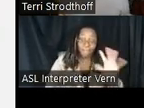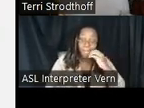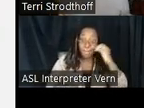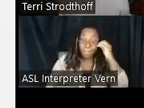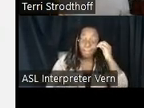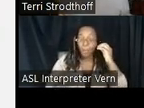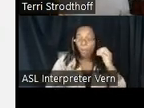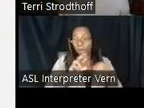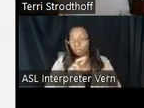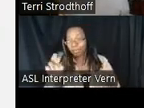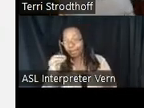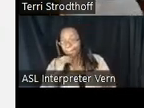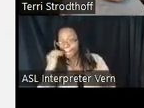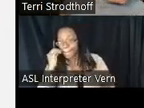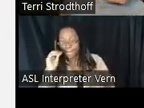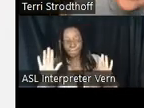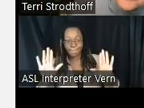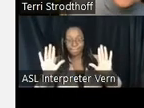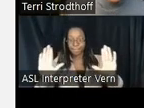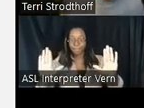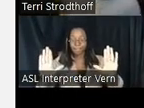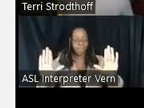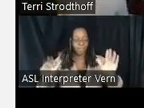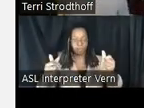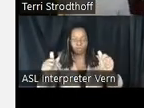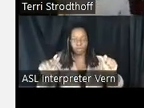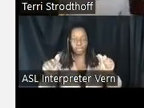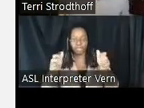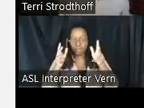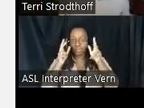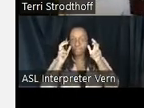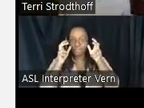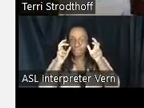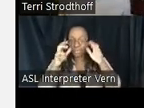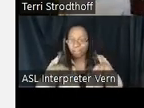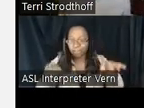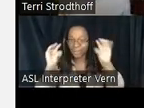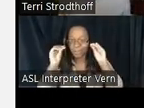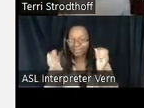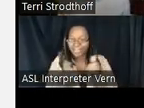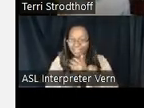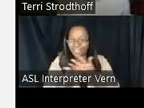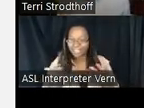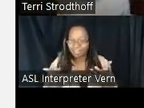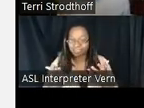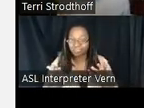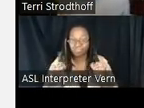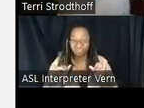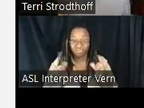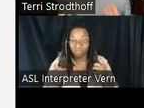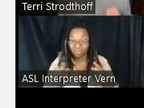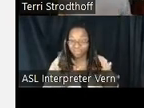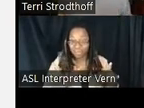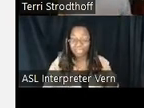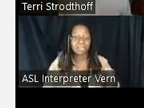learning everything we need to know about the world from that environment, from where we've landed. And what happens? Right off the bat, if we land in an